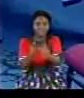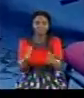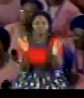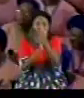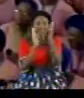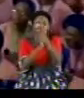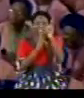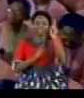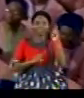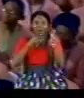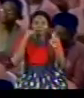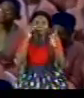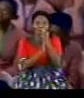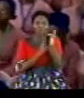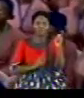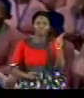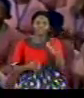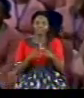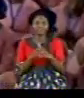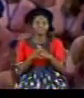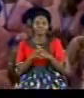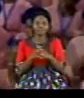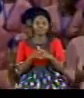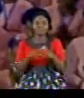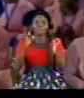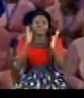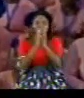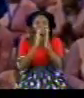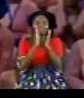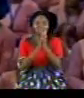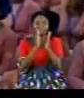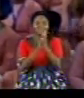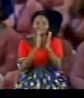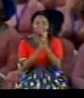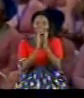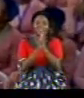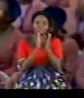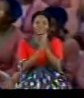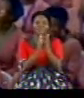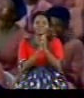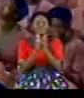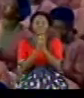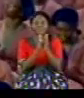Mama. Put your hands together.